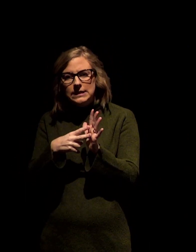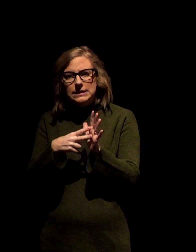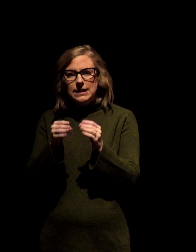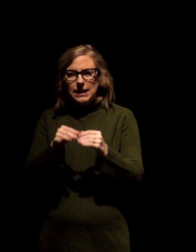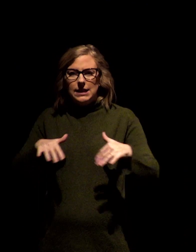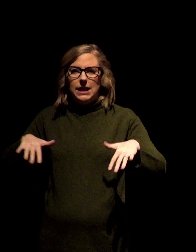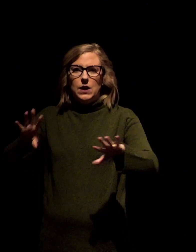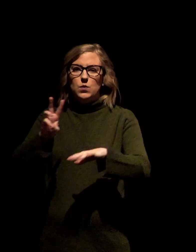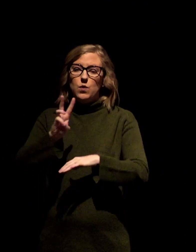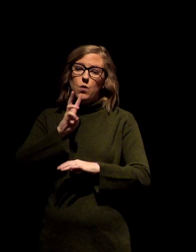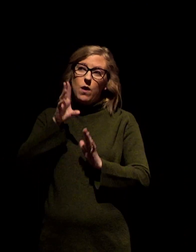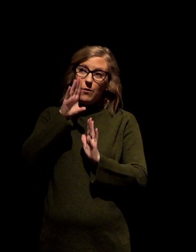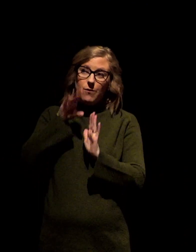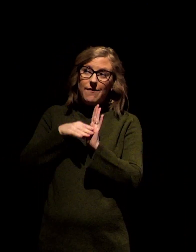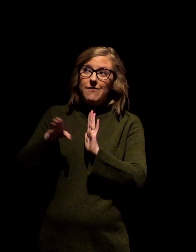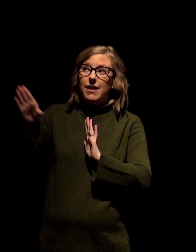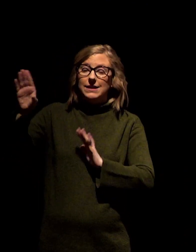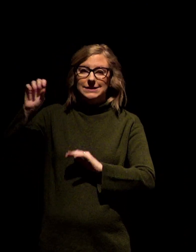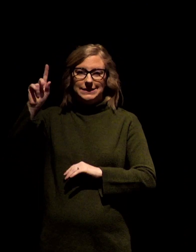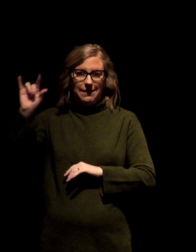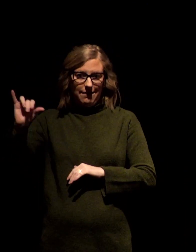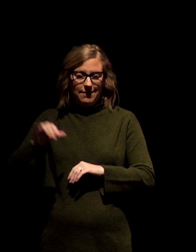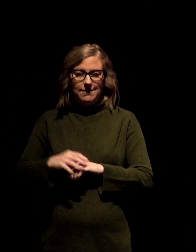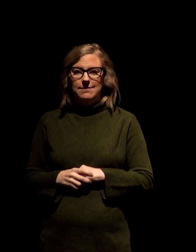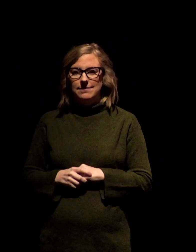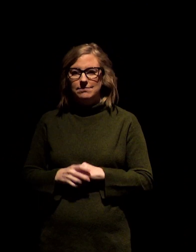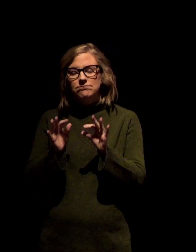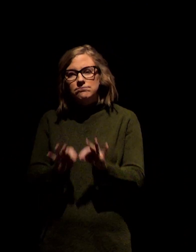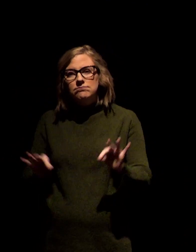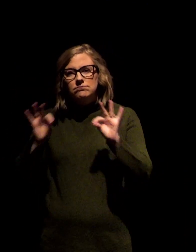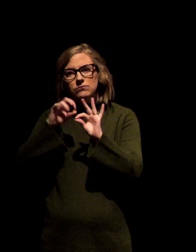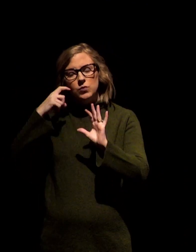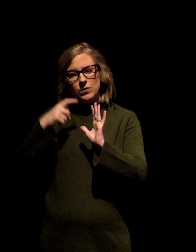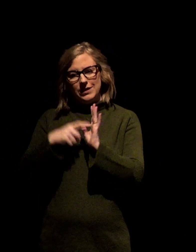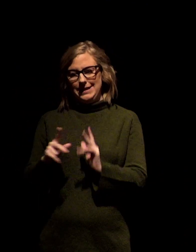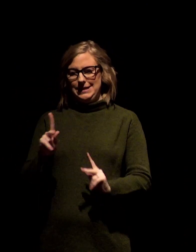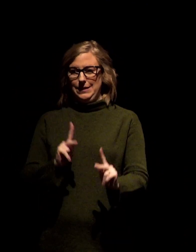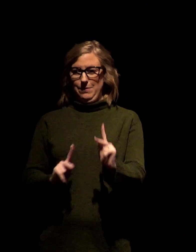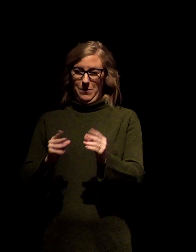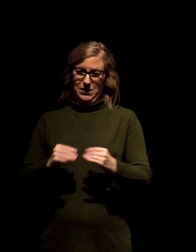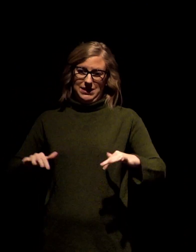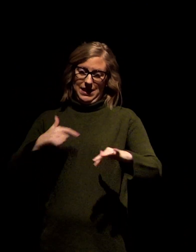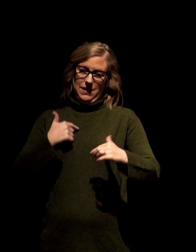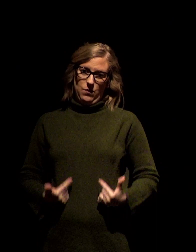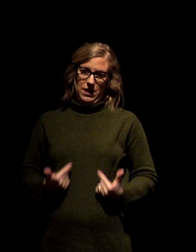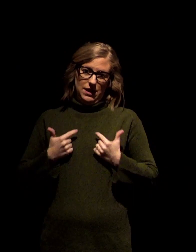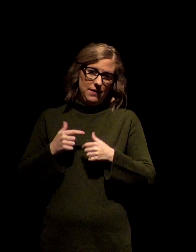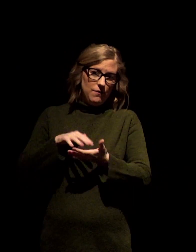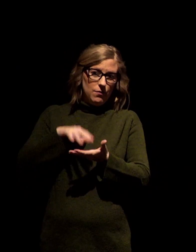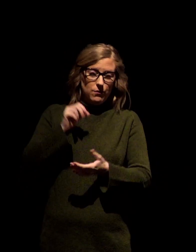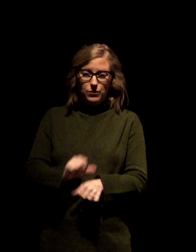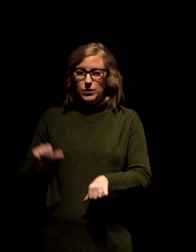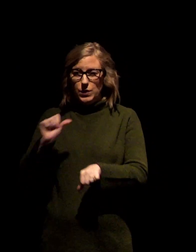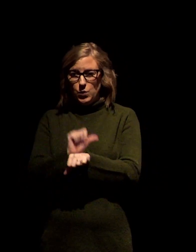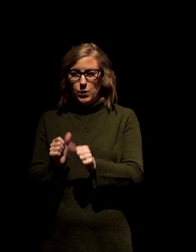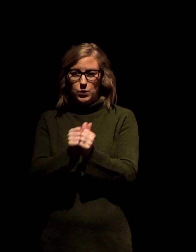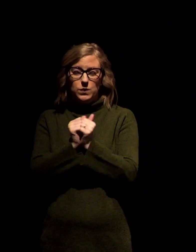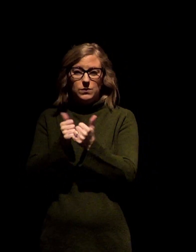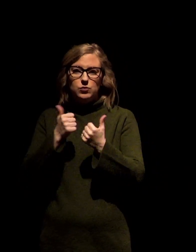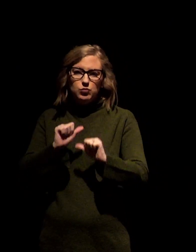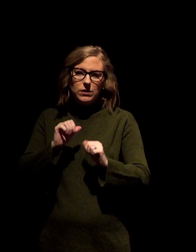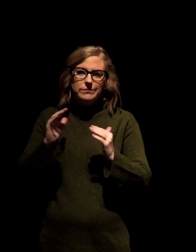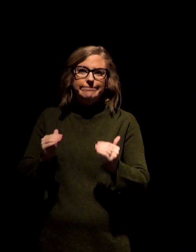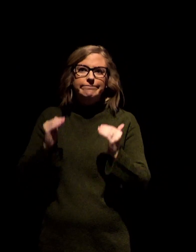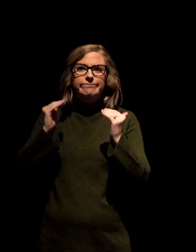skies. It is important to acknowledge the peoples on whose land we live, learn, and work as we seek to improve